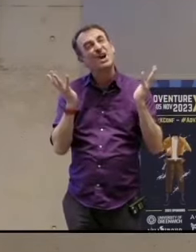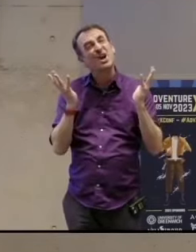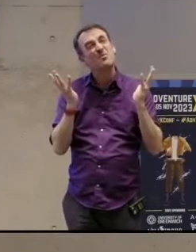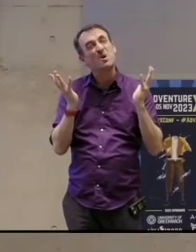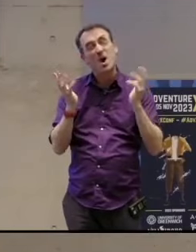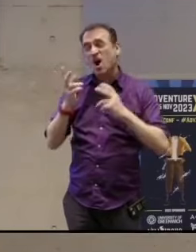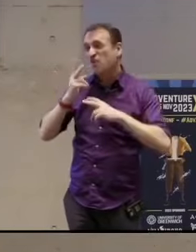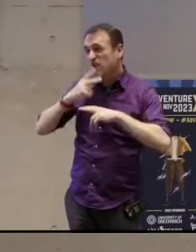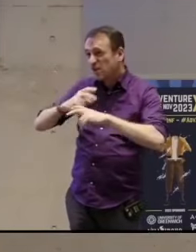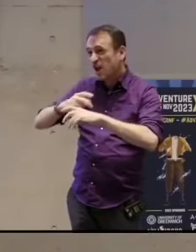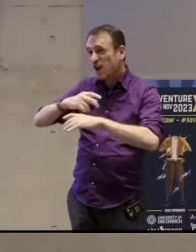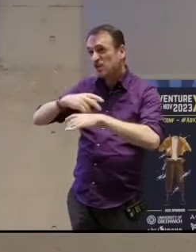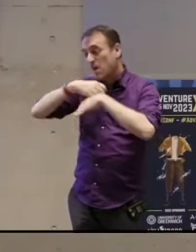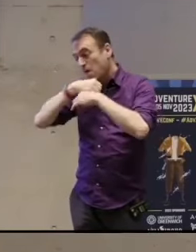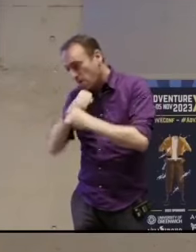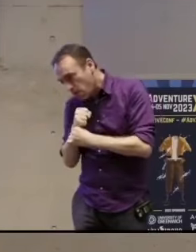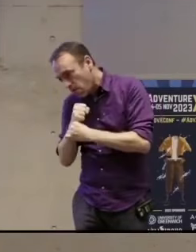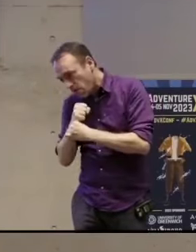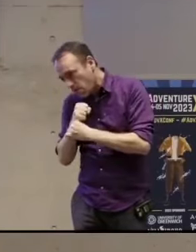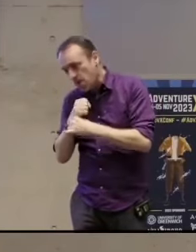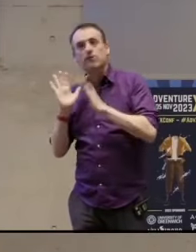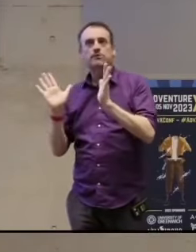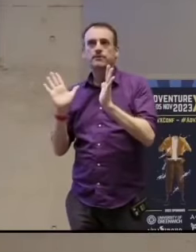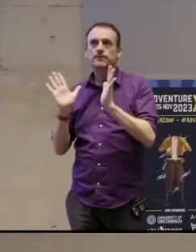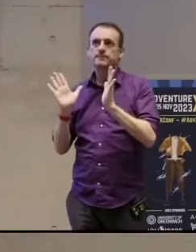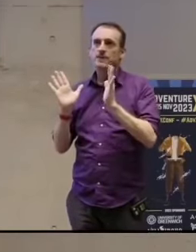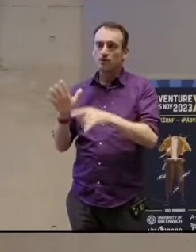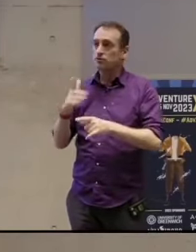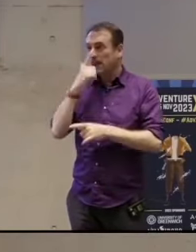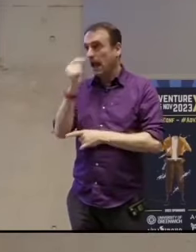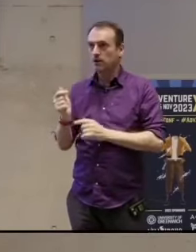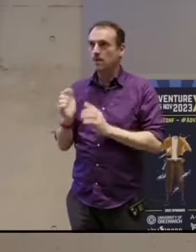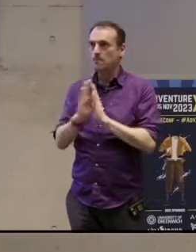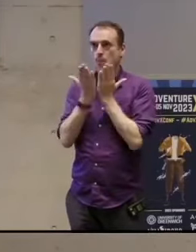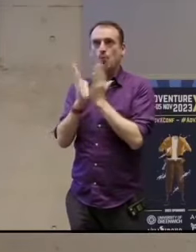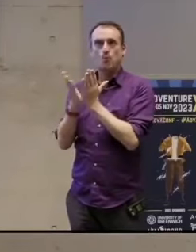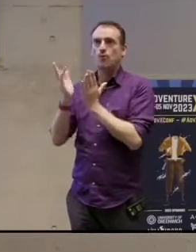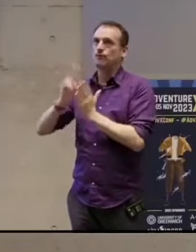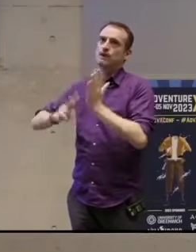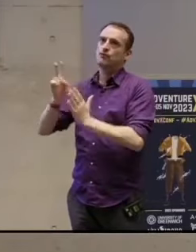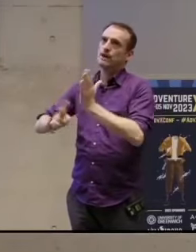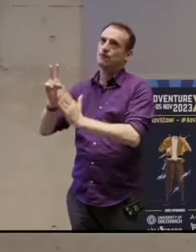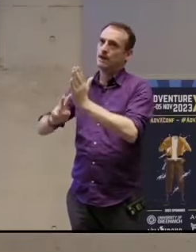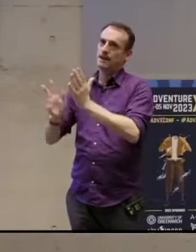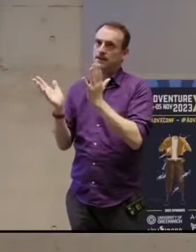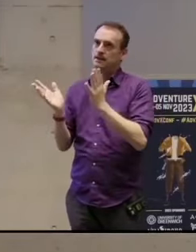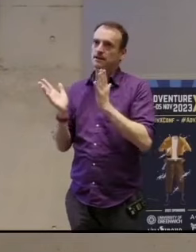you could just, like, end up reading books and books forever.